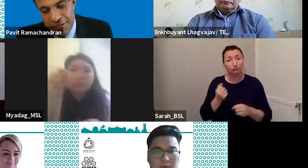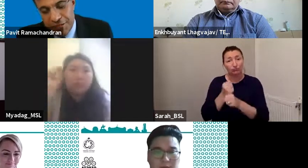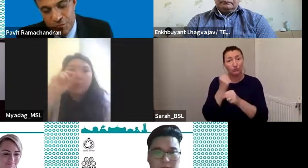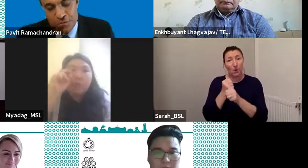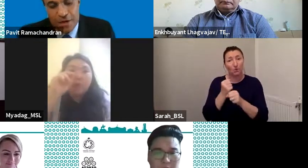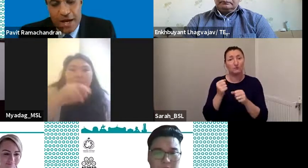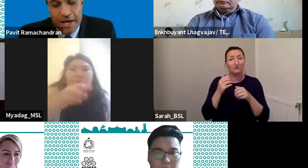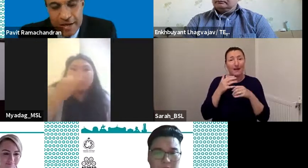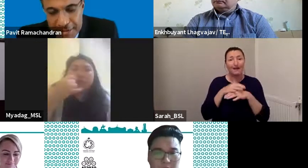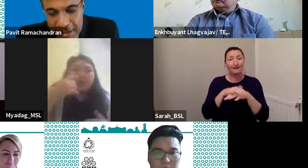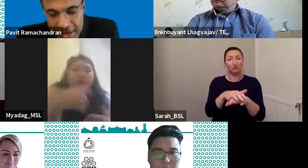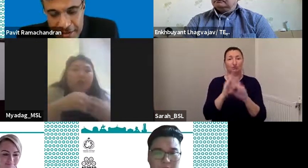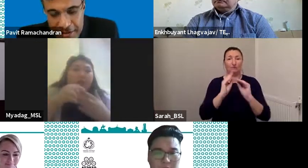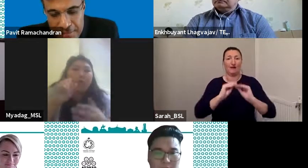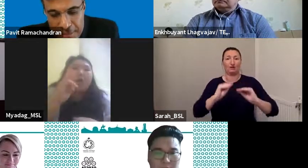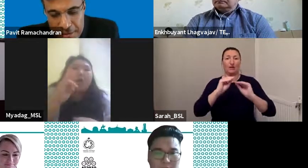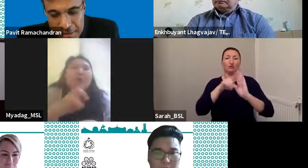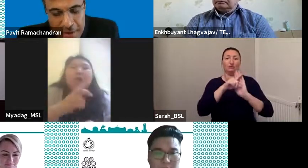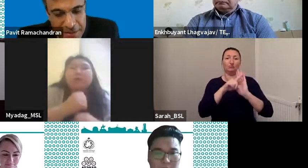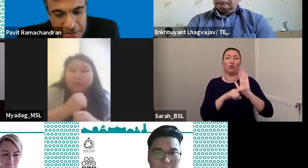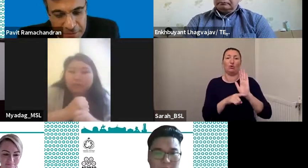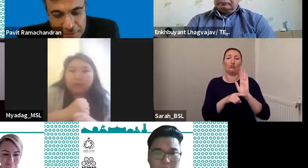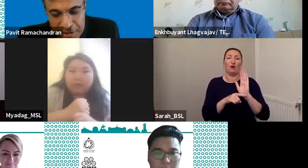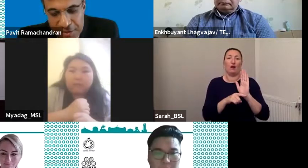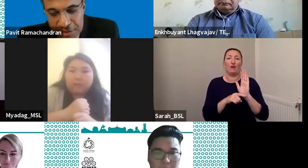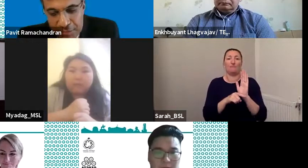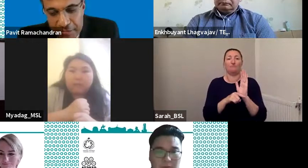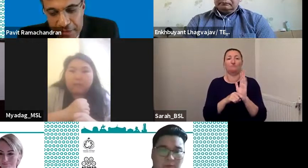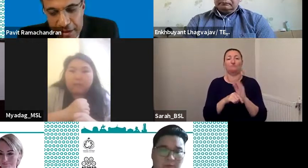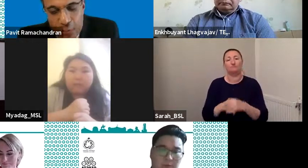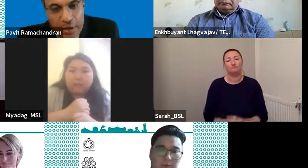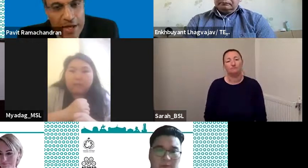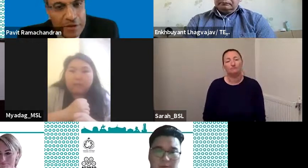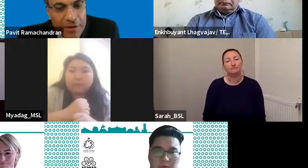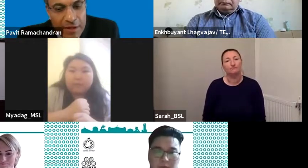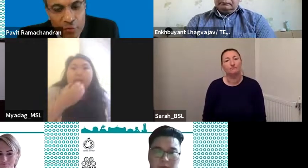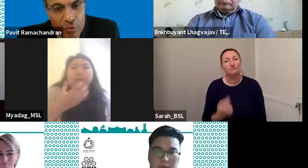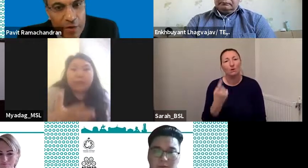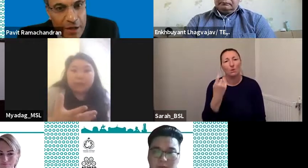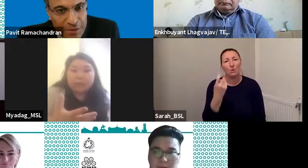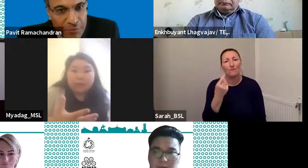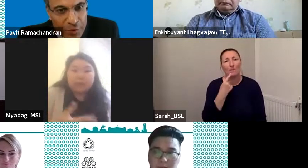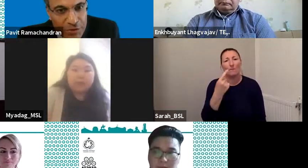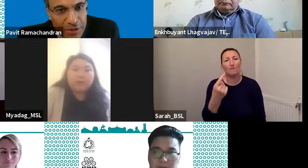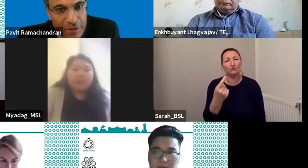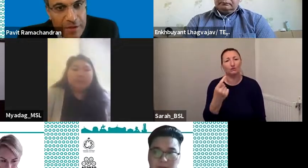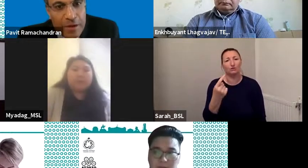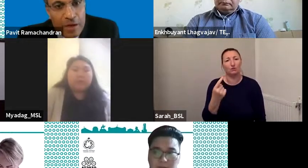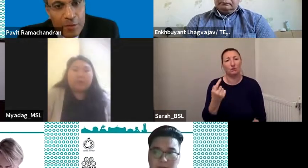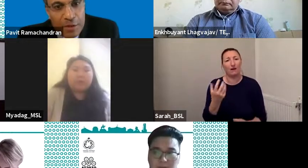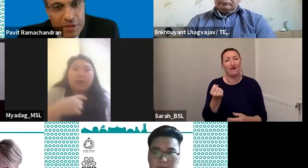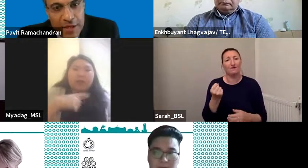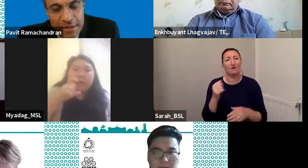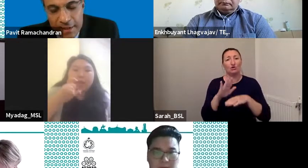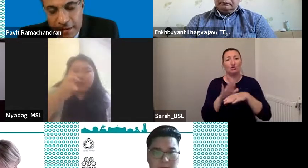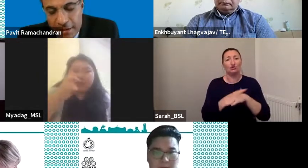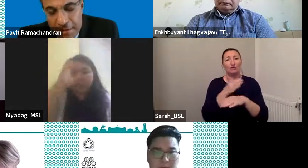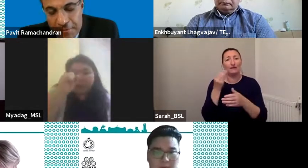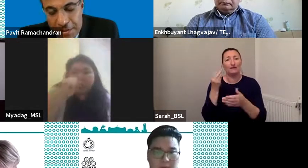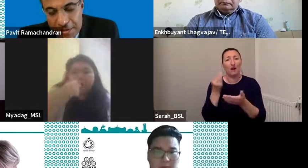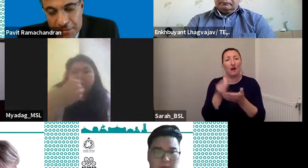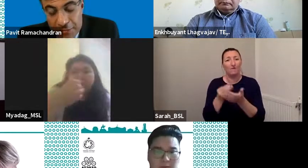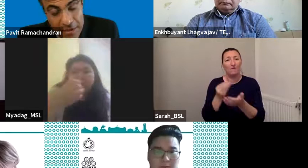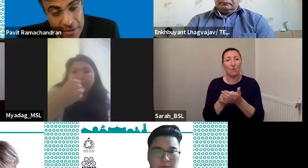Lastly, just to highlight, and the ambassador mentioned this briefly, we have the Green Affordable Housing Project, which I